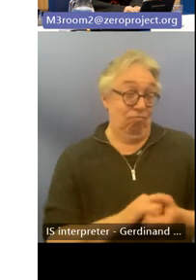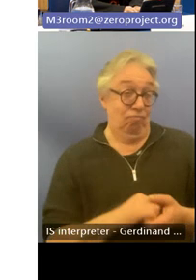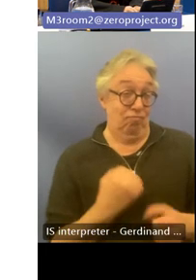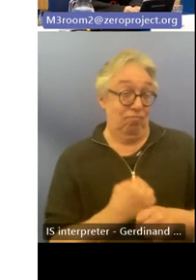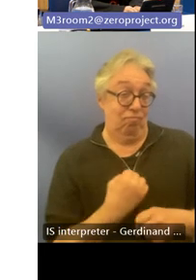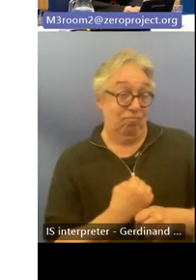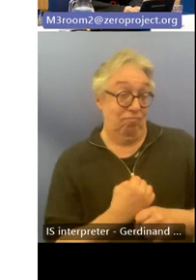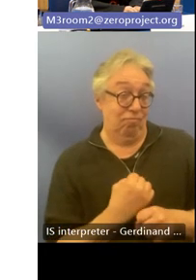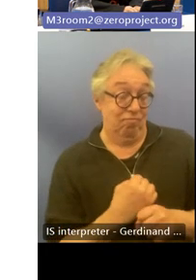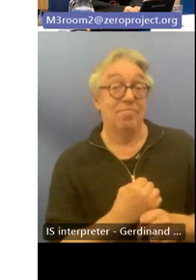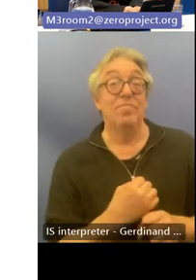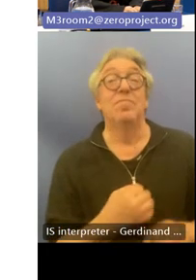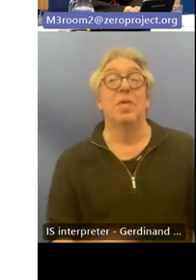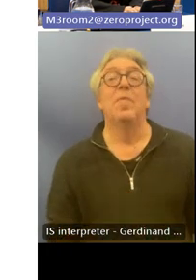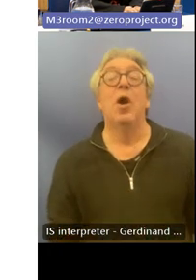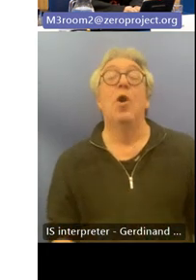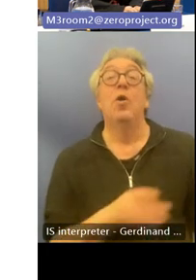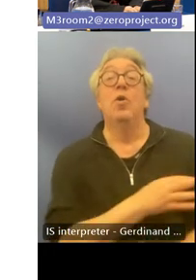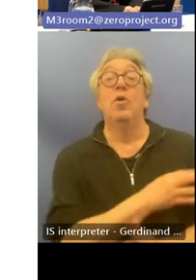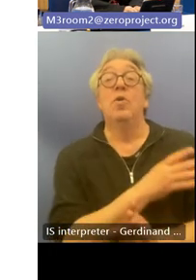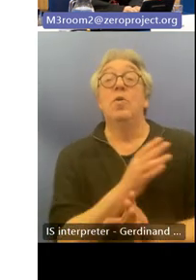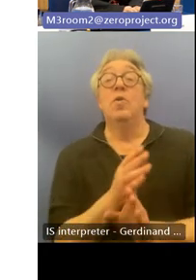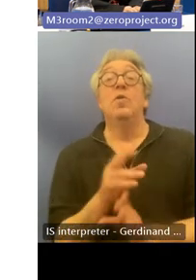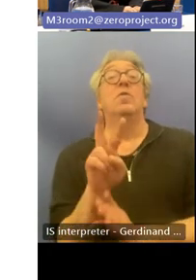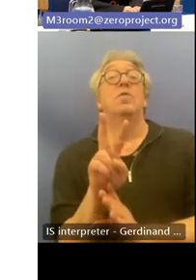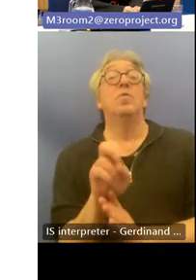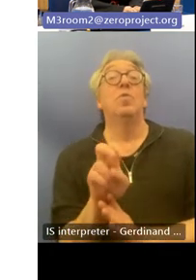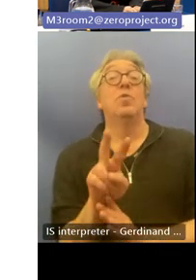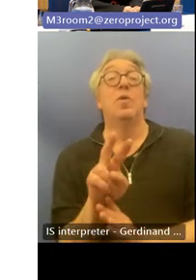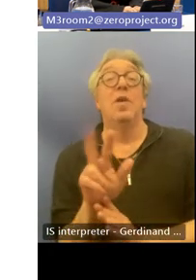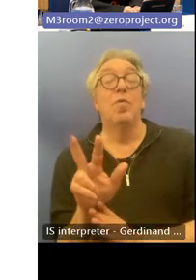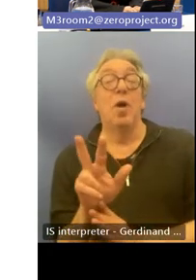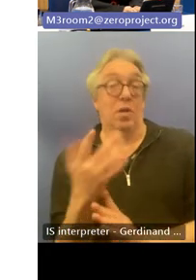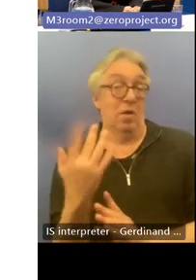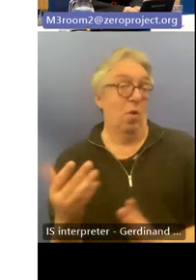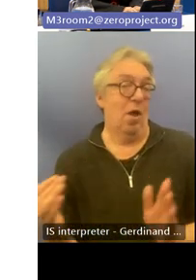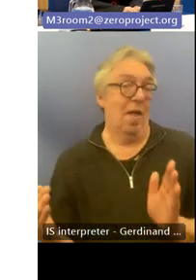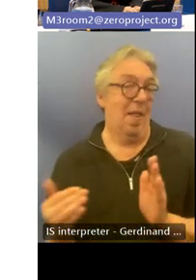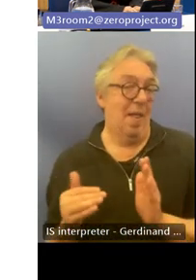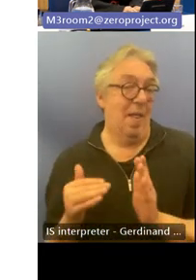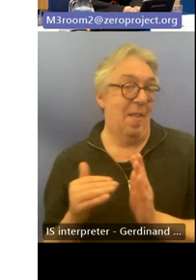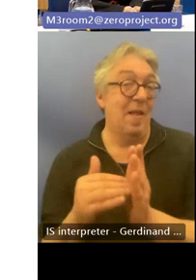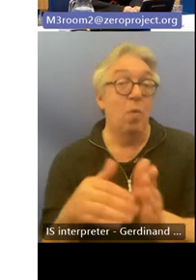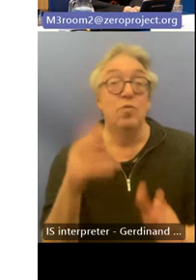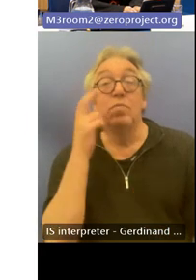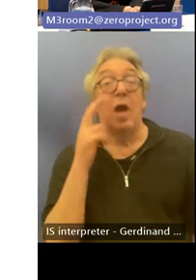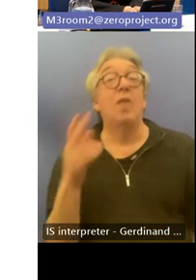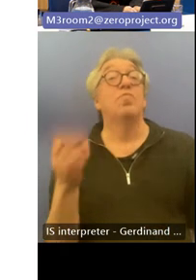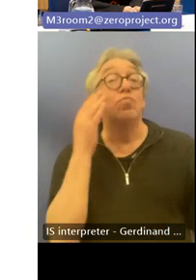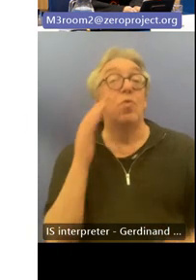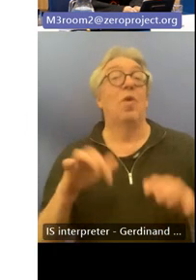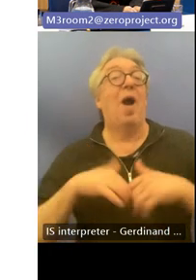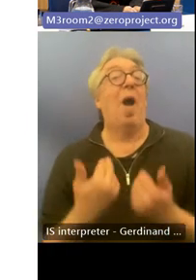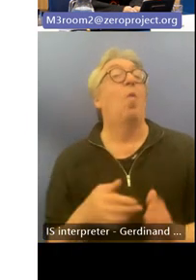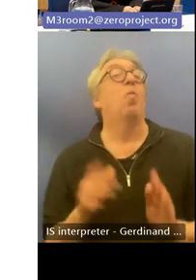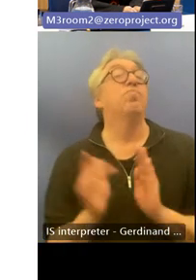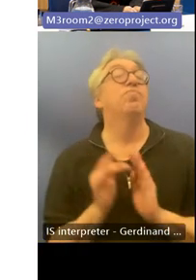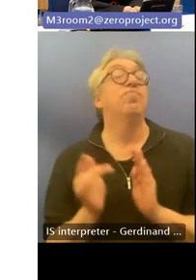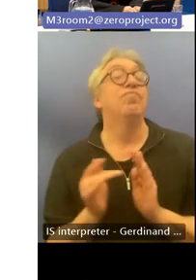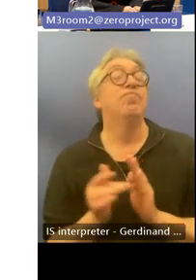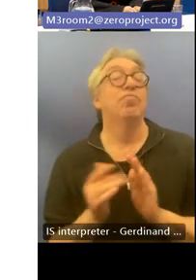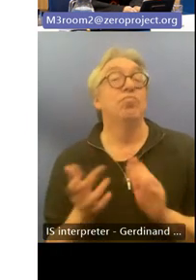By 2023, thousands of blind persons are using smartphone, and nearly 100 are